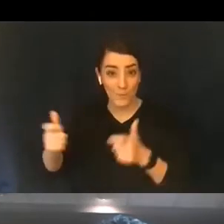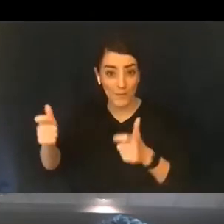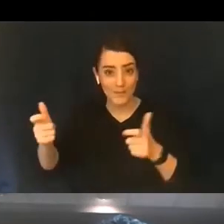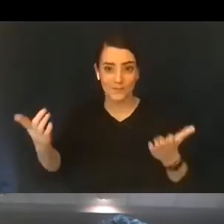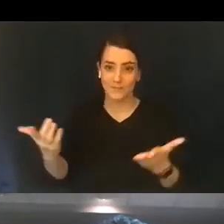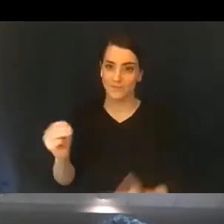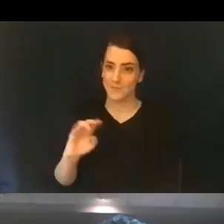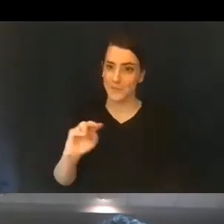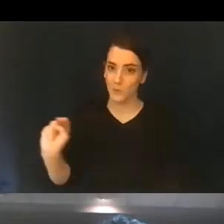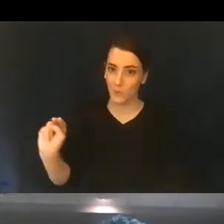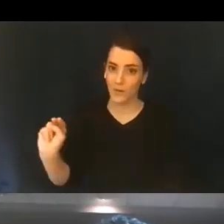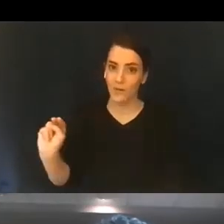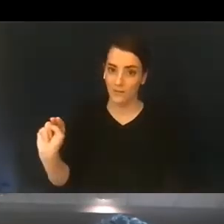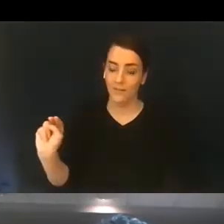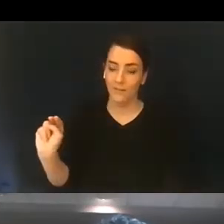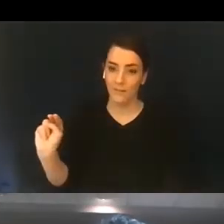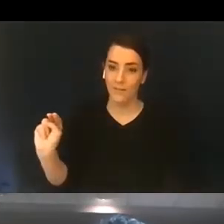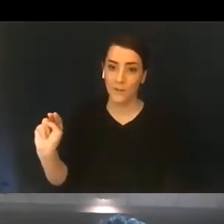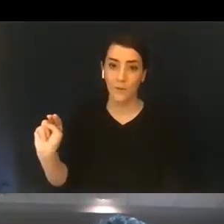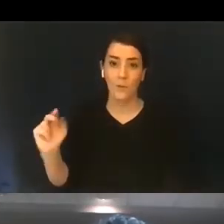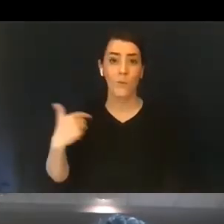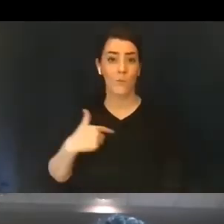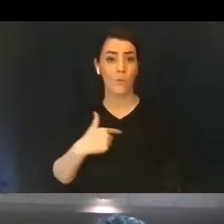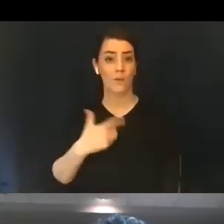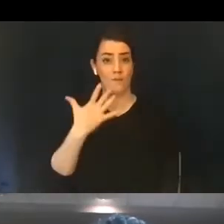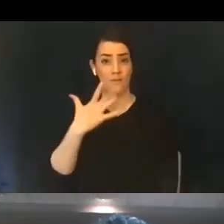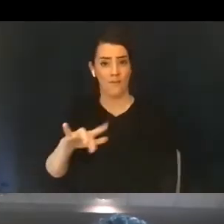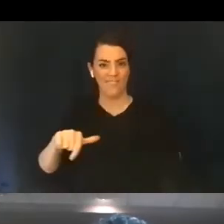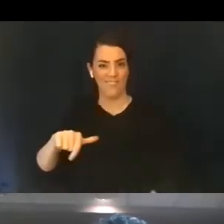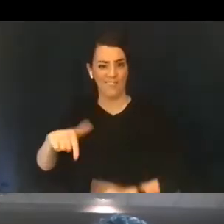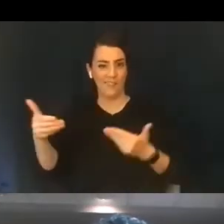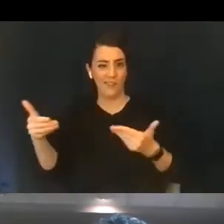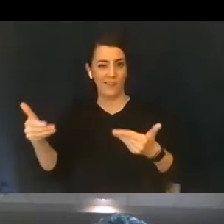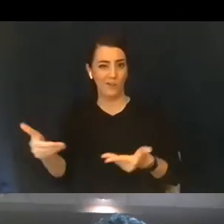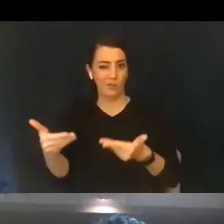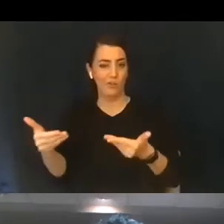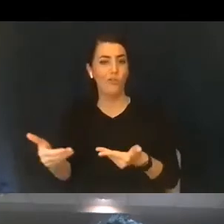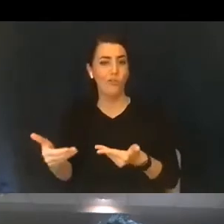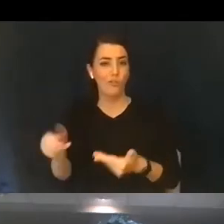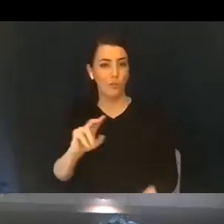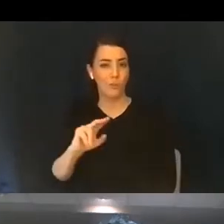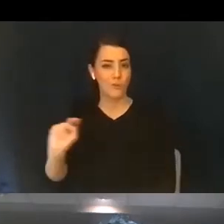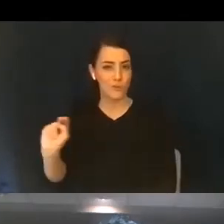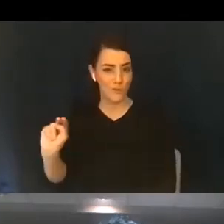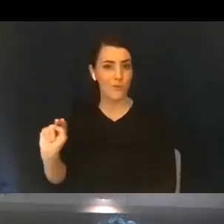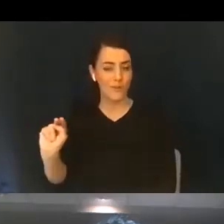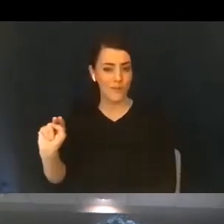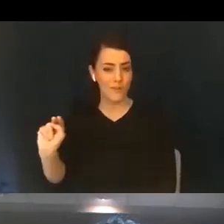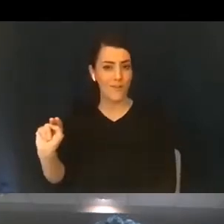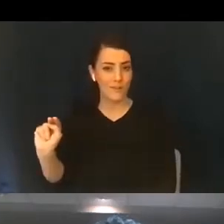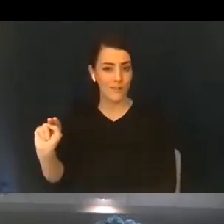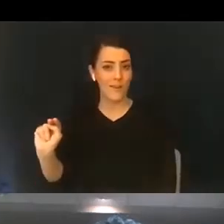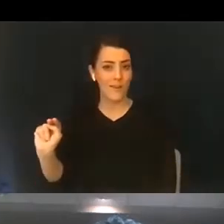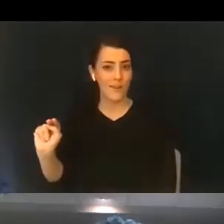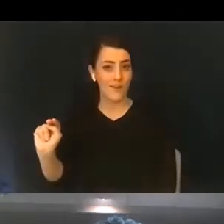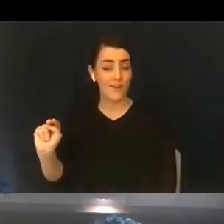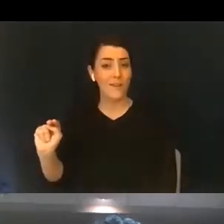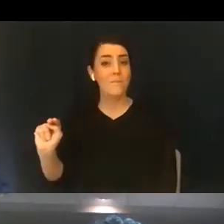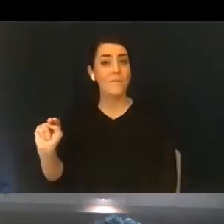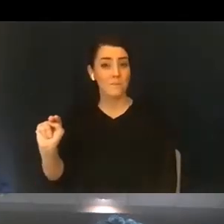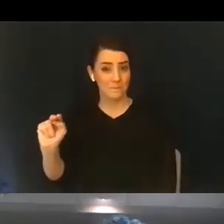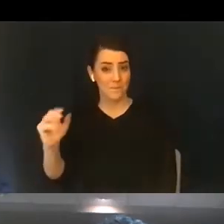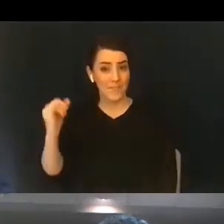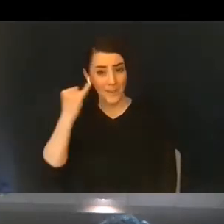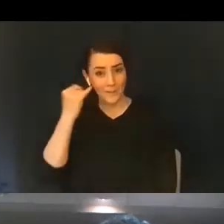So we're fortunate in the sense that if you're looking at it as on a national